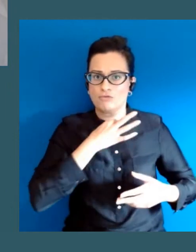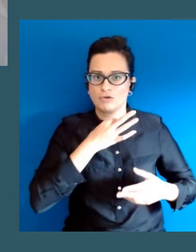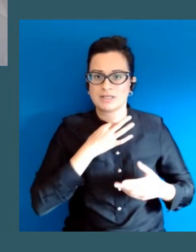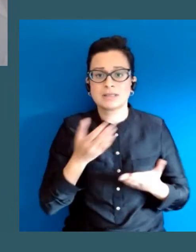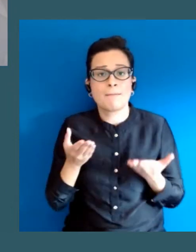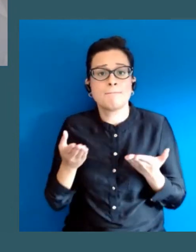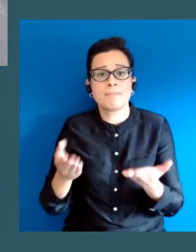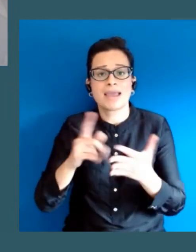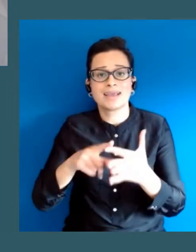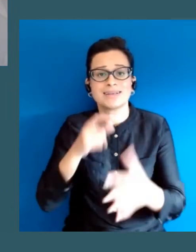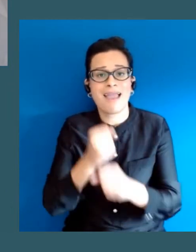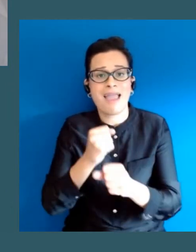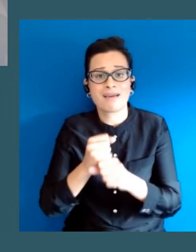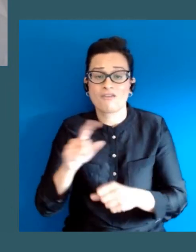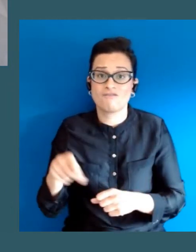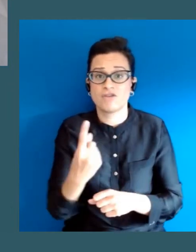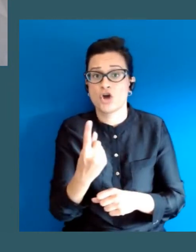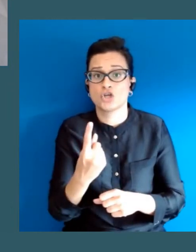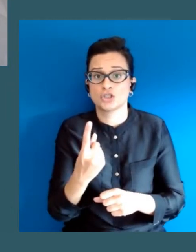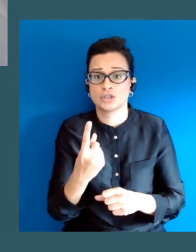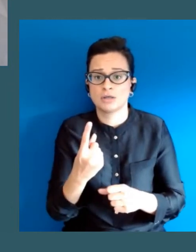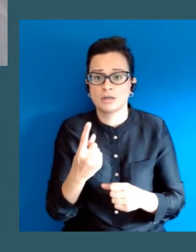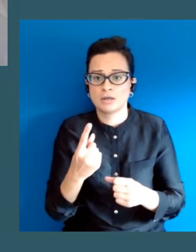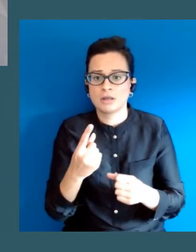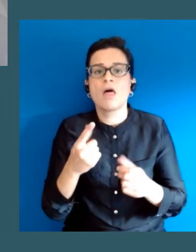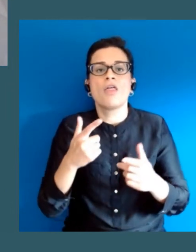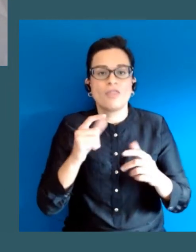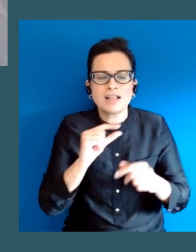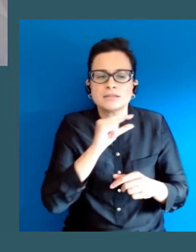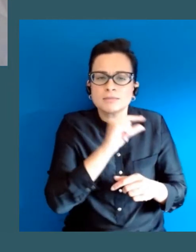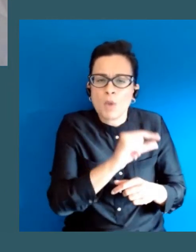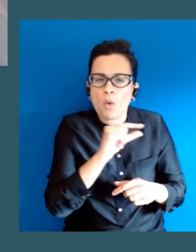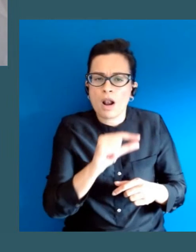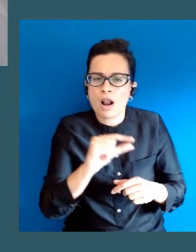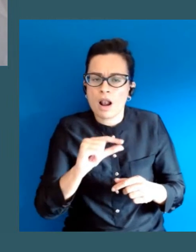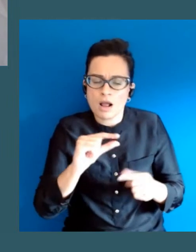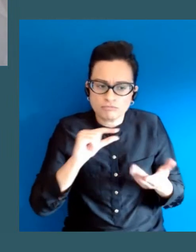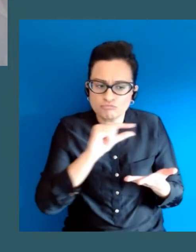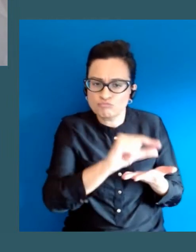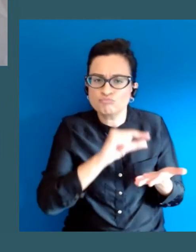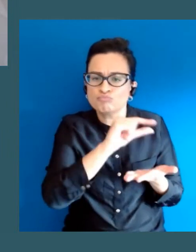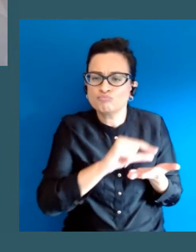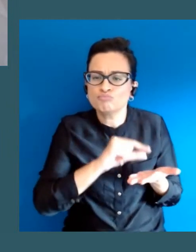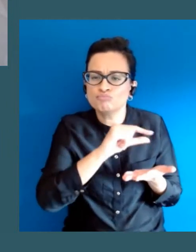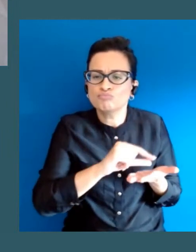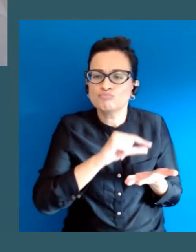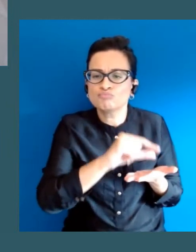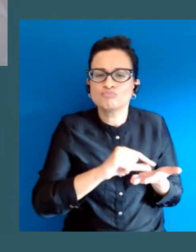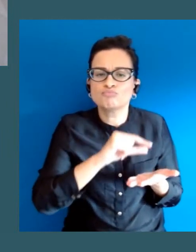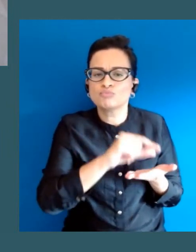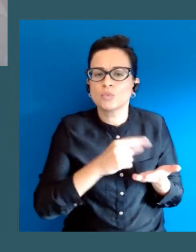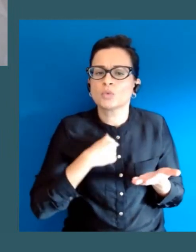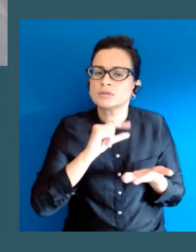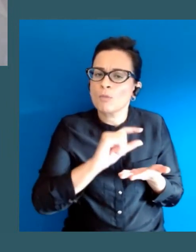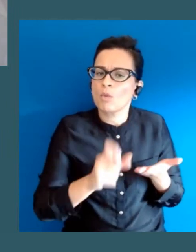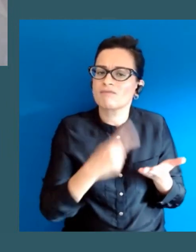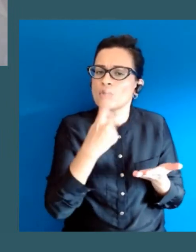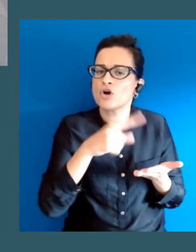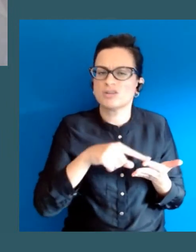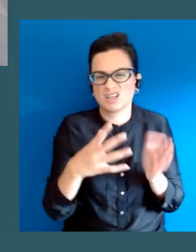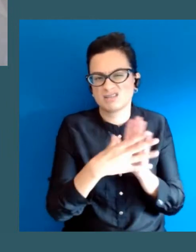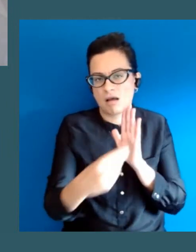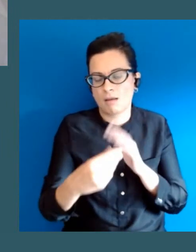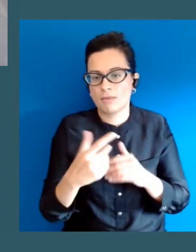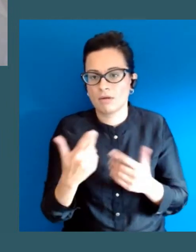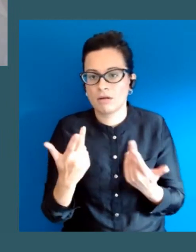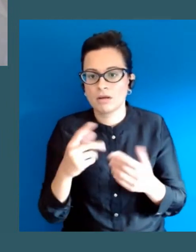first, and you go with small amounts. So we've always taken the approach of small amounts. So I'm just giving examples. So let's say a small of